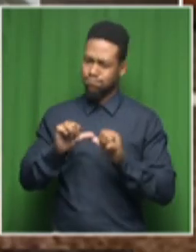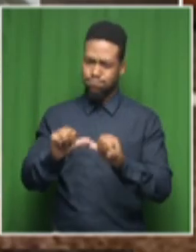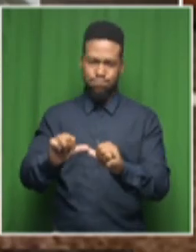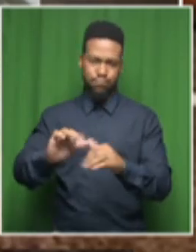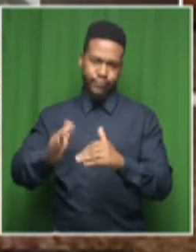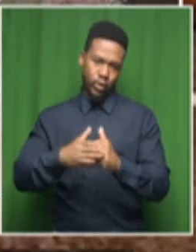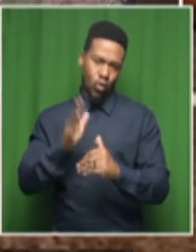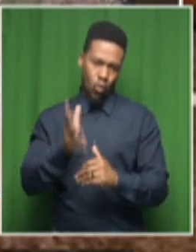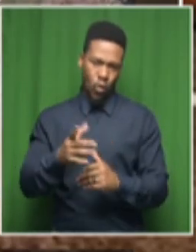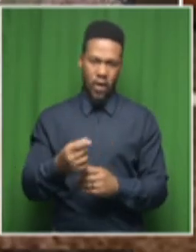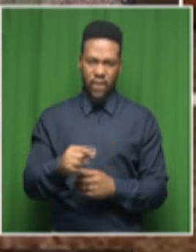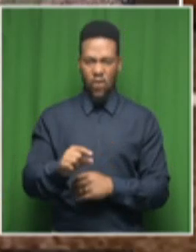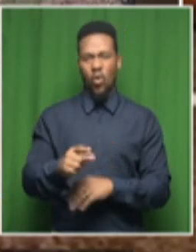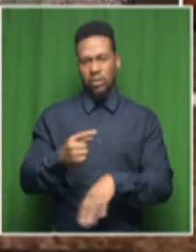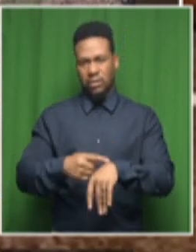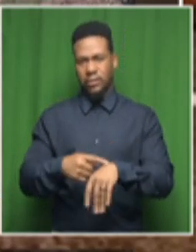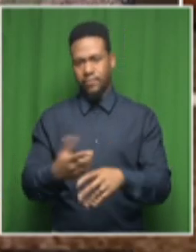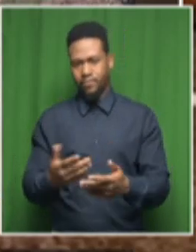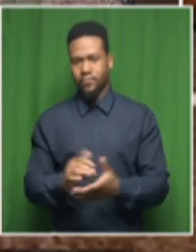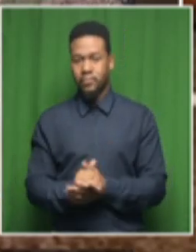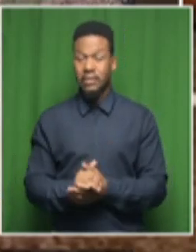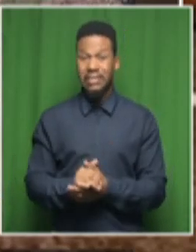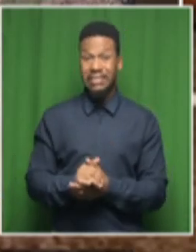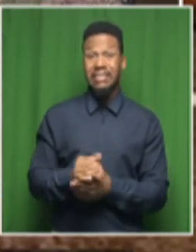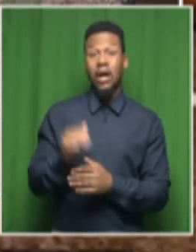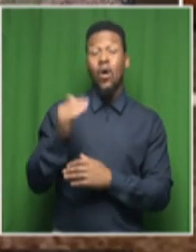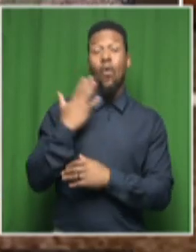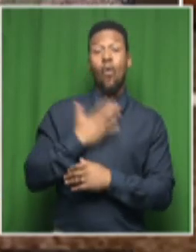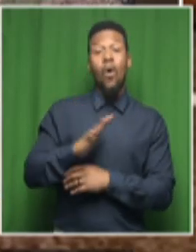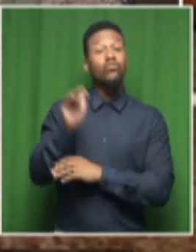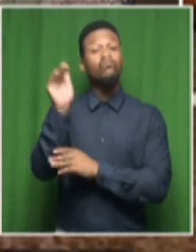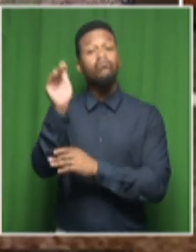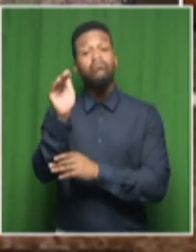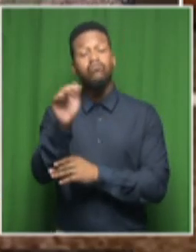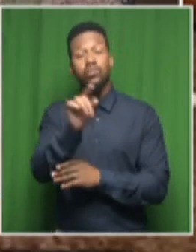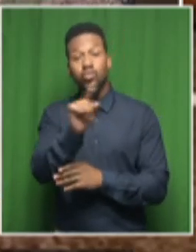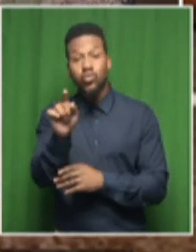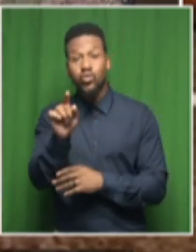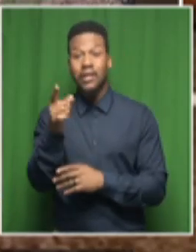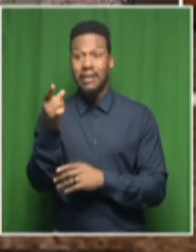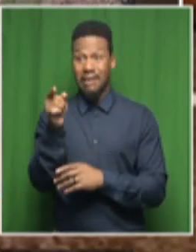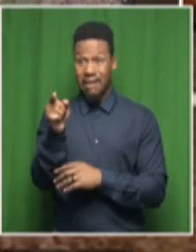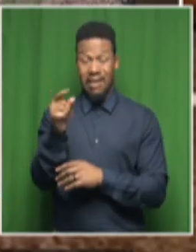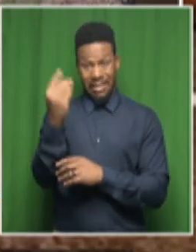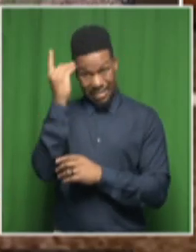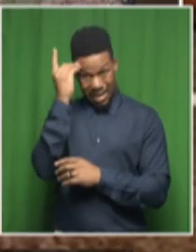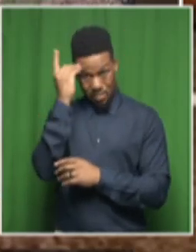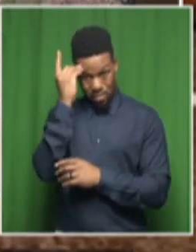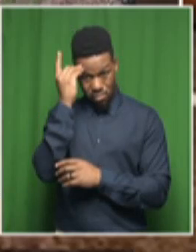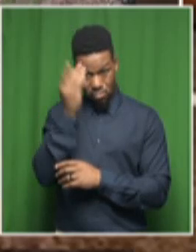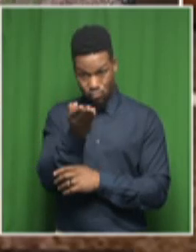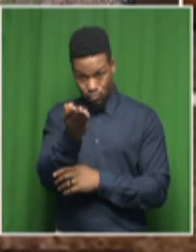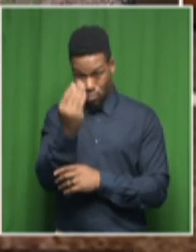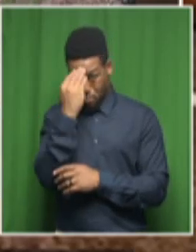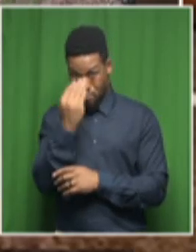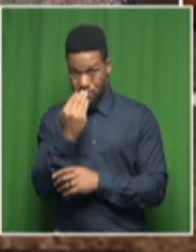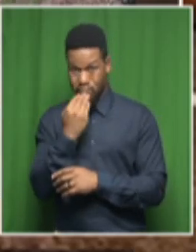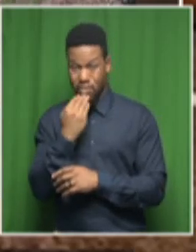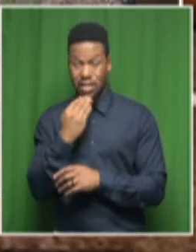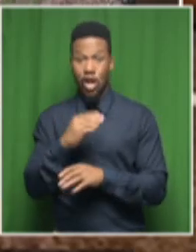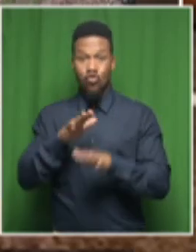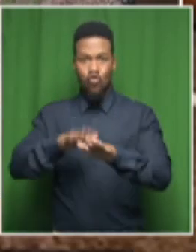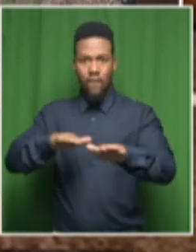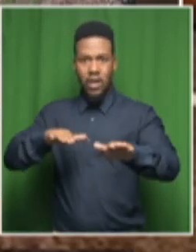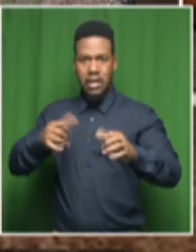some time. Just into Durban, I want to remind you of this. As traffic levels are starting to pick up again, this is what we're seeing. This is the M2 between Mginawa and